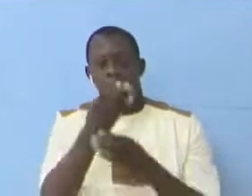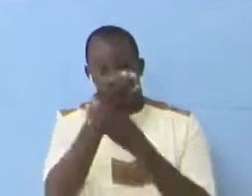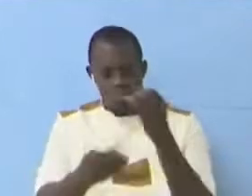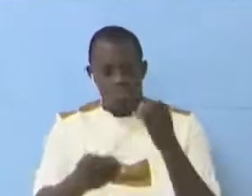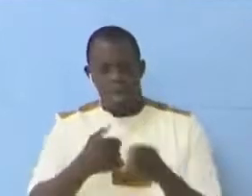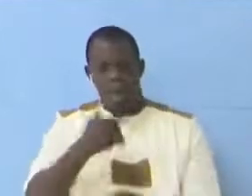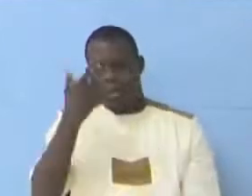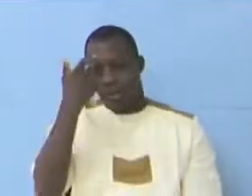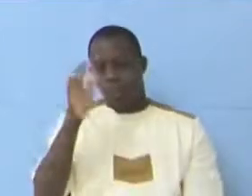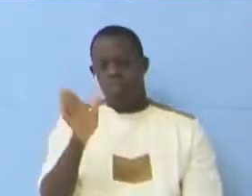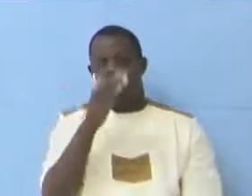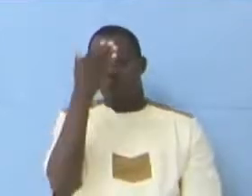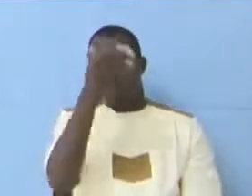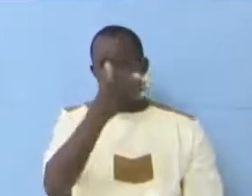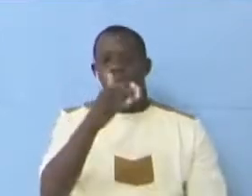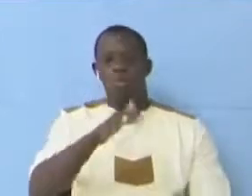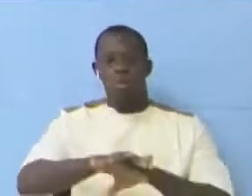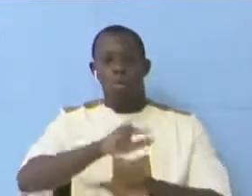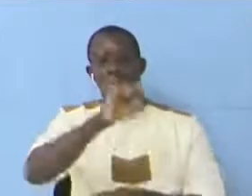of